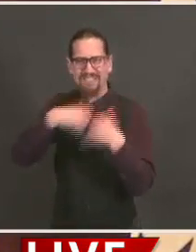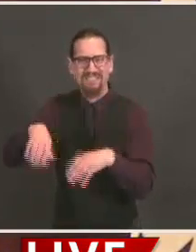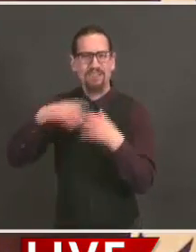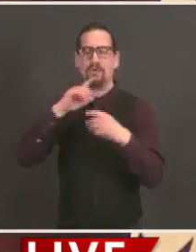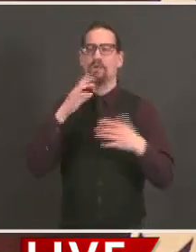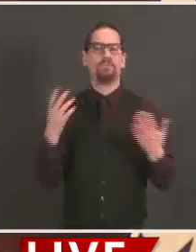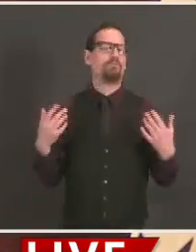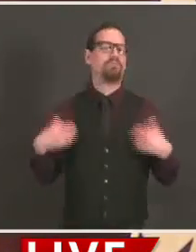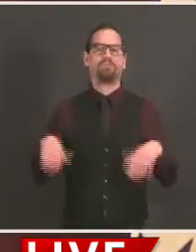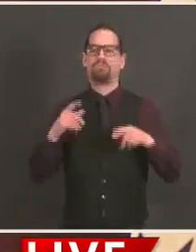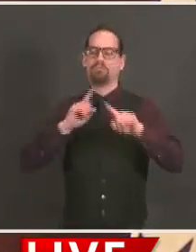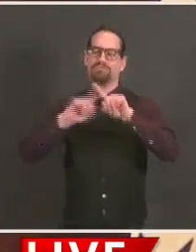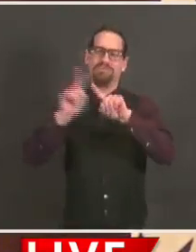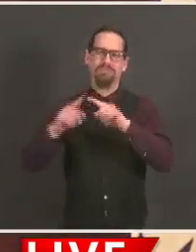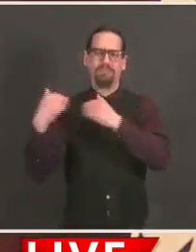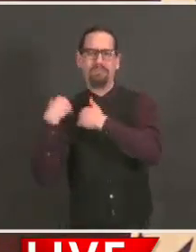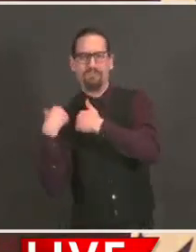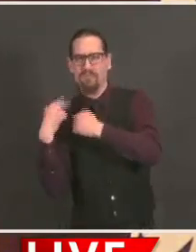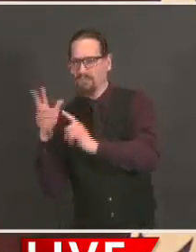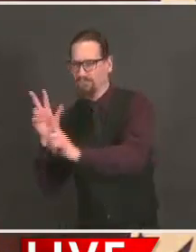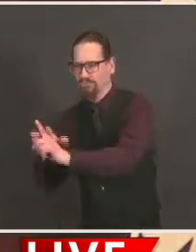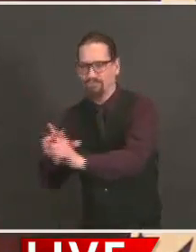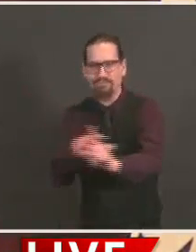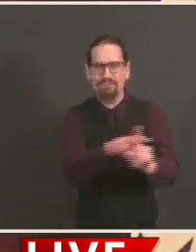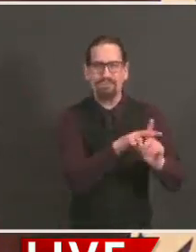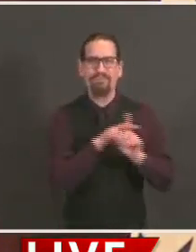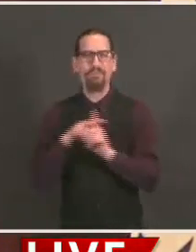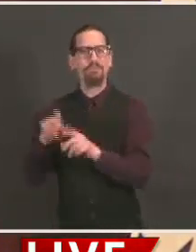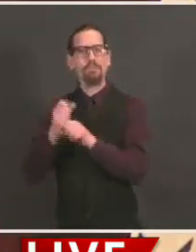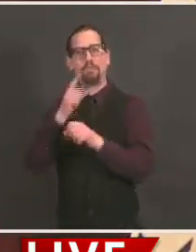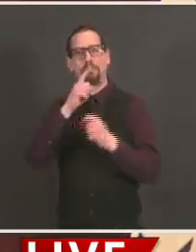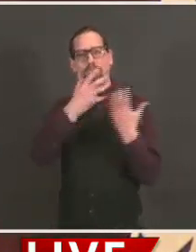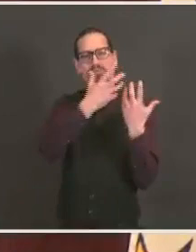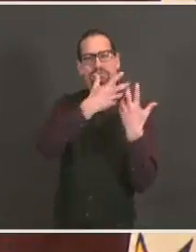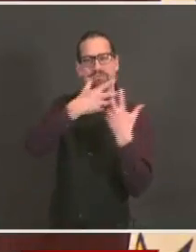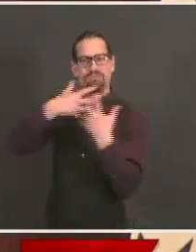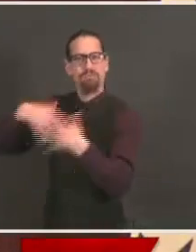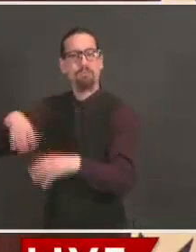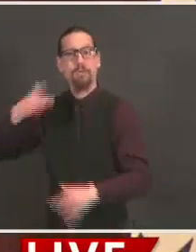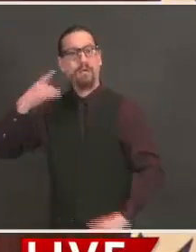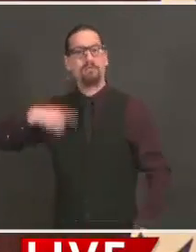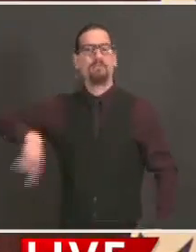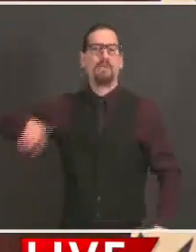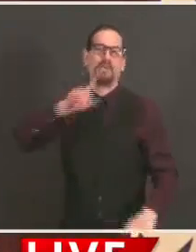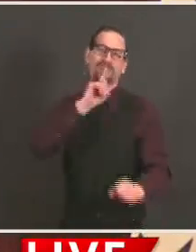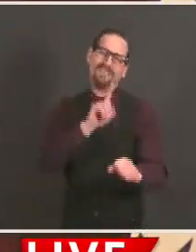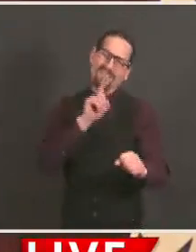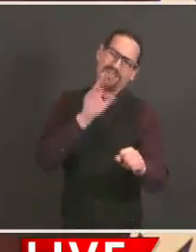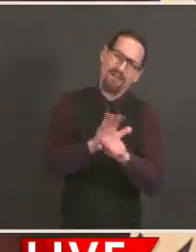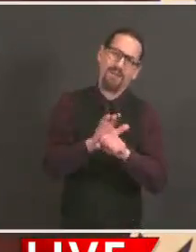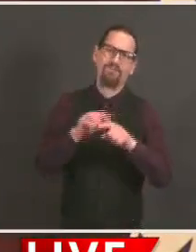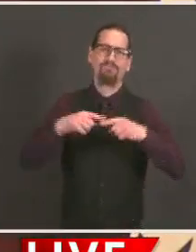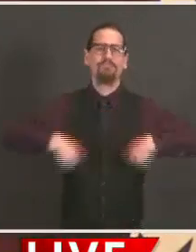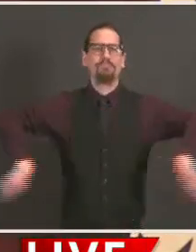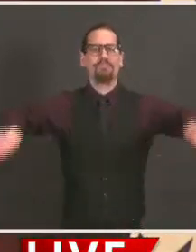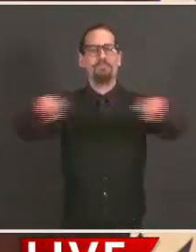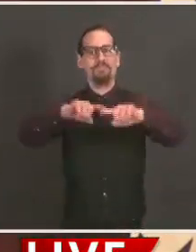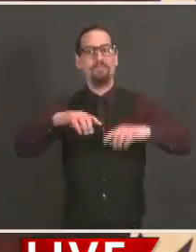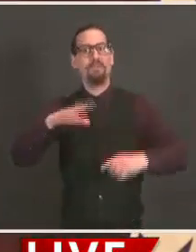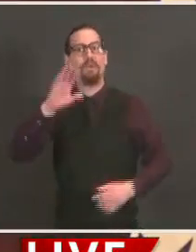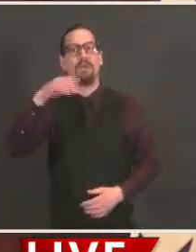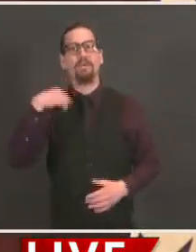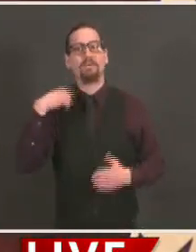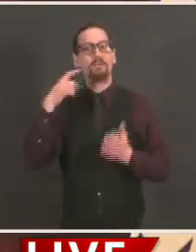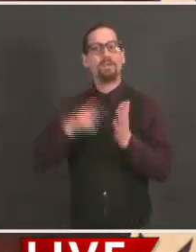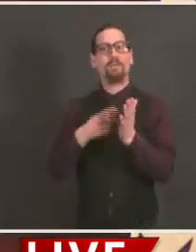massive team of individuals who care, who are committed. They don't always get the limelight and oftentimes get the